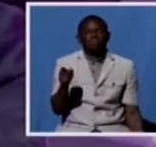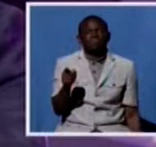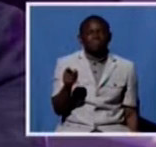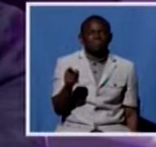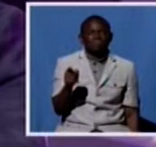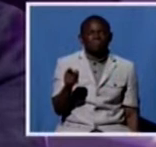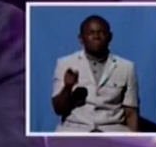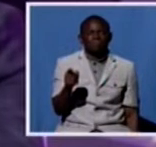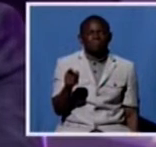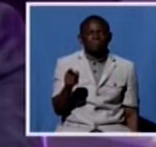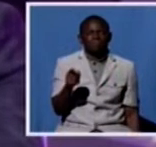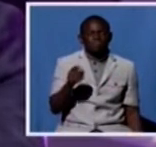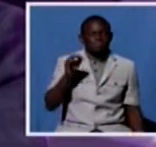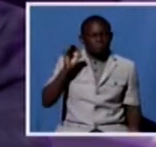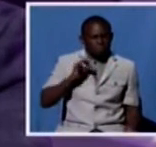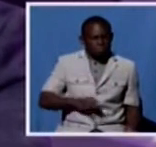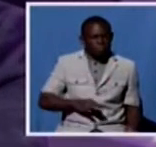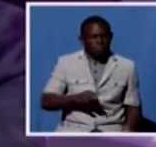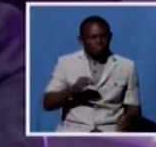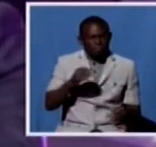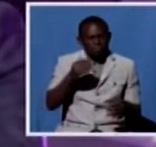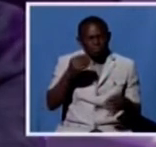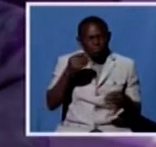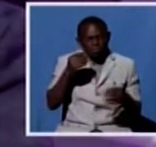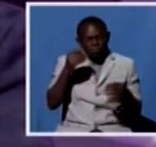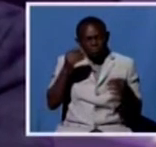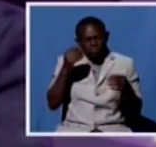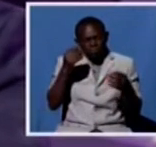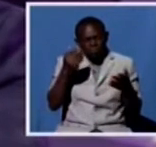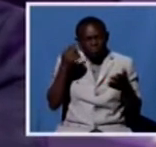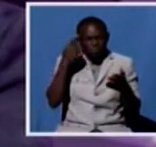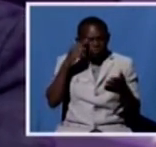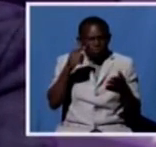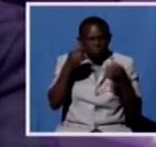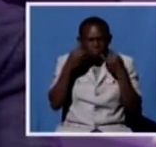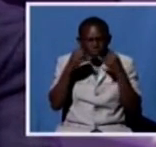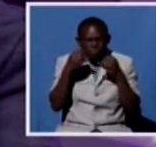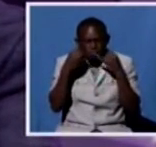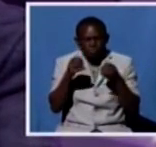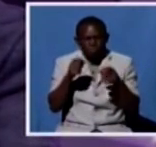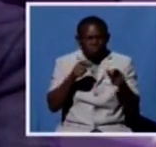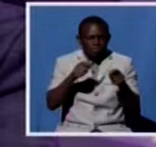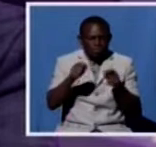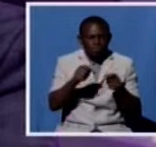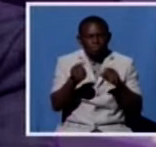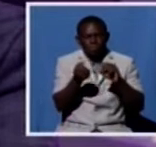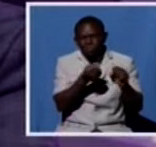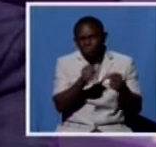of control, in terms of security, apart from just getting the